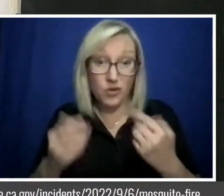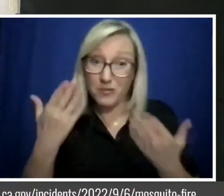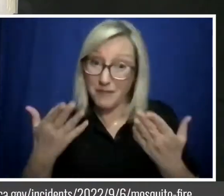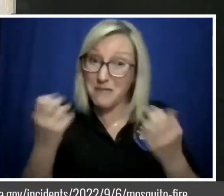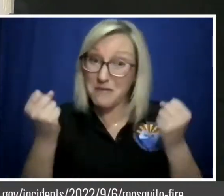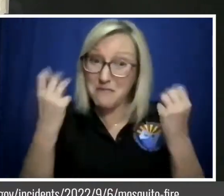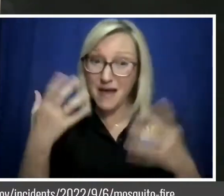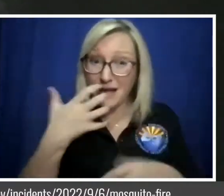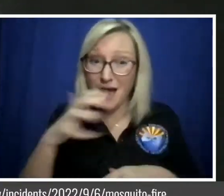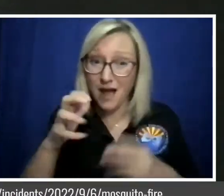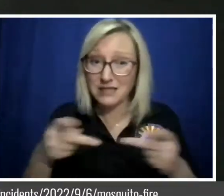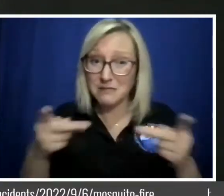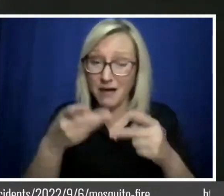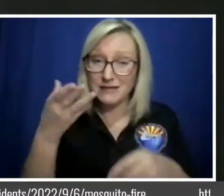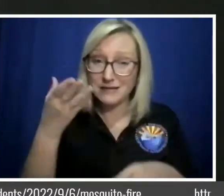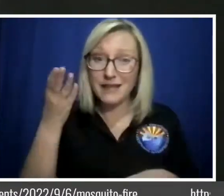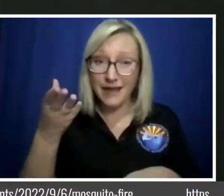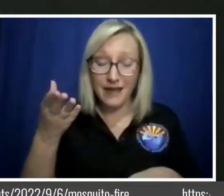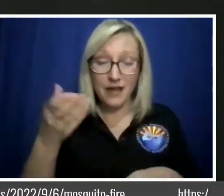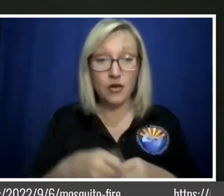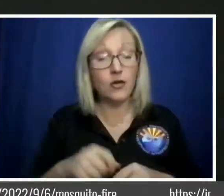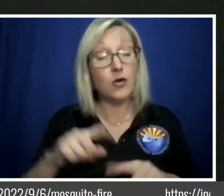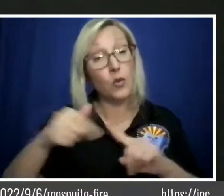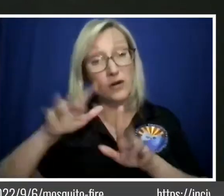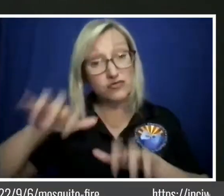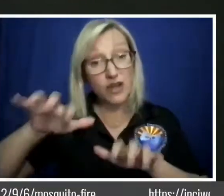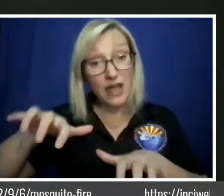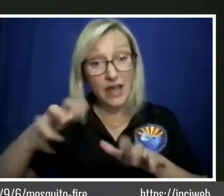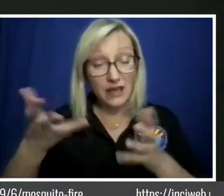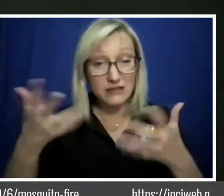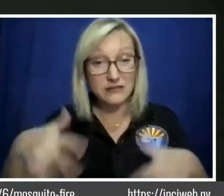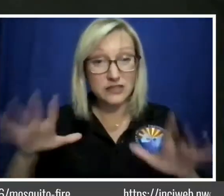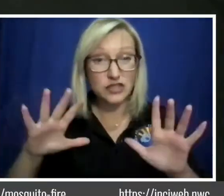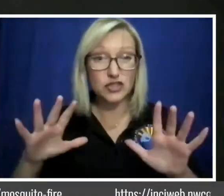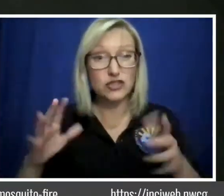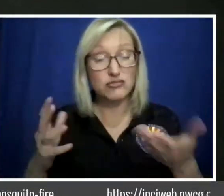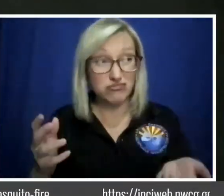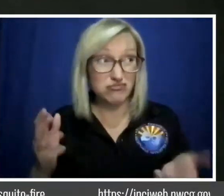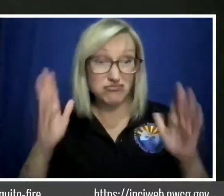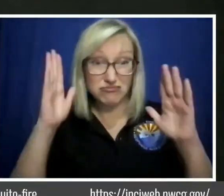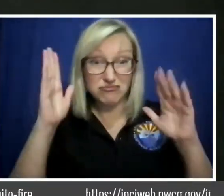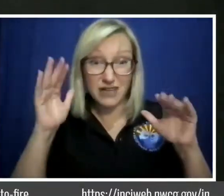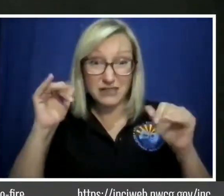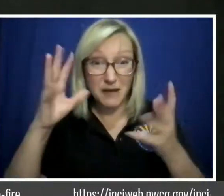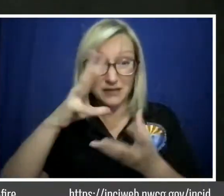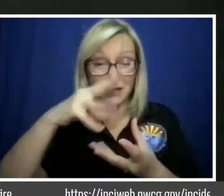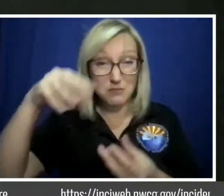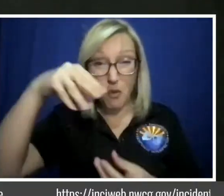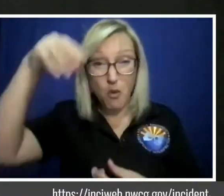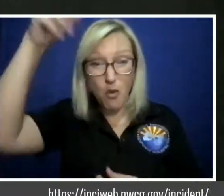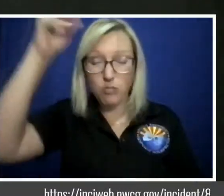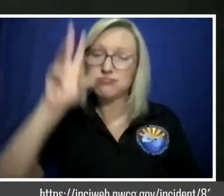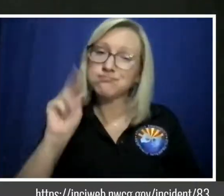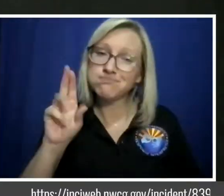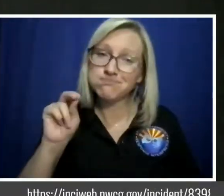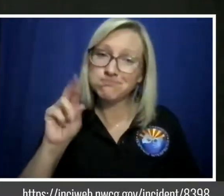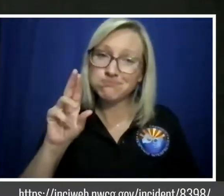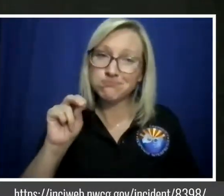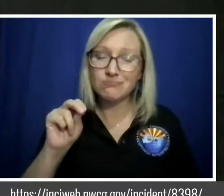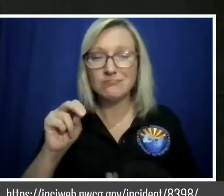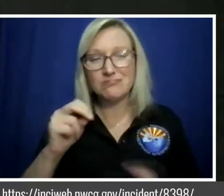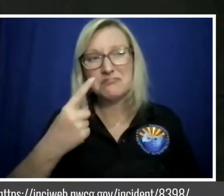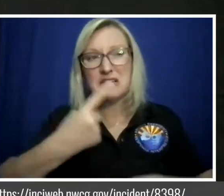now. And when this weather system moves on, I wouldn't expect to see much or very little smoke at all in that first day or